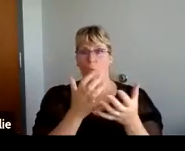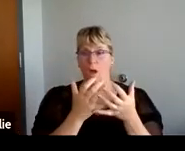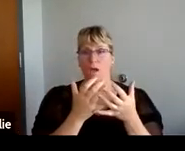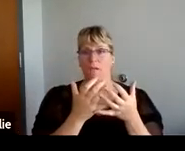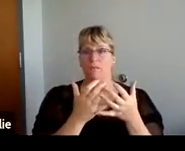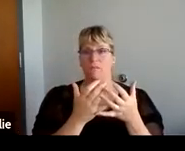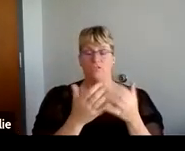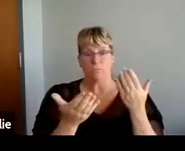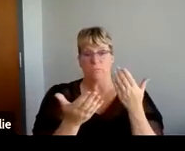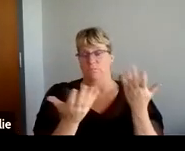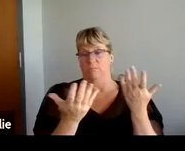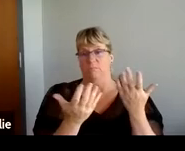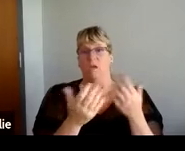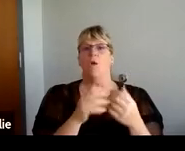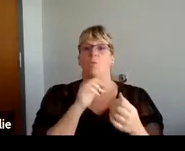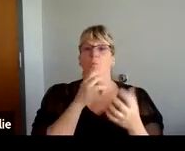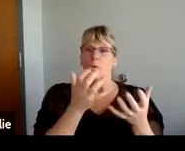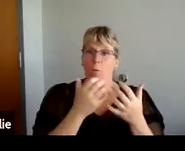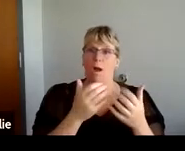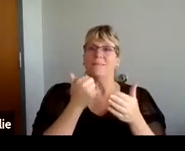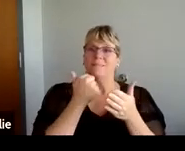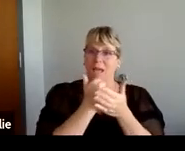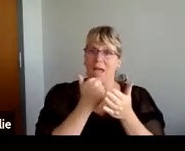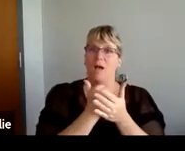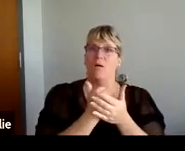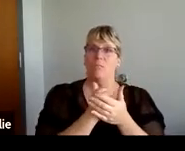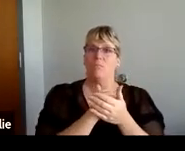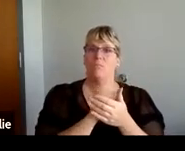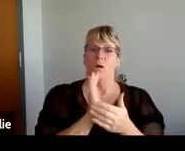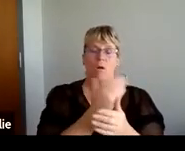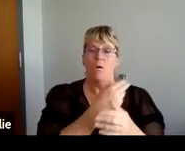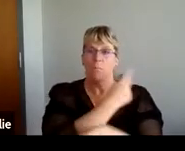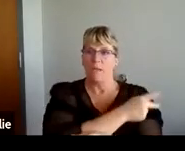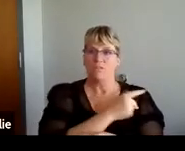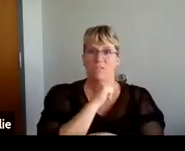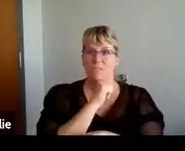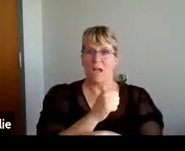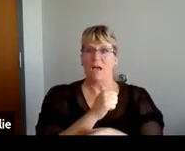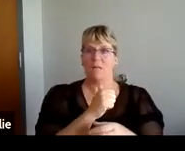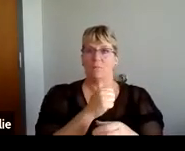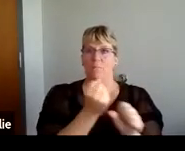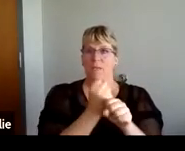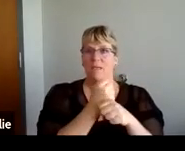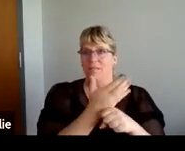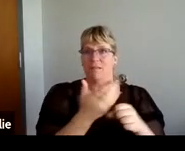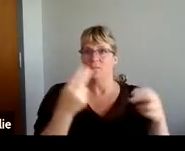with our patients. Rather, we want to help them in this journey of recovery and harm reduction.